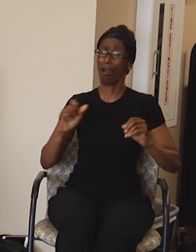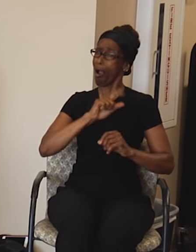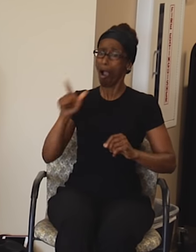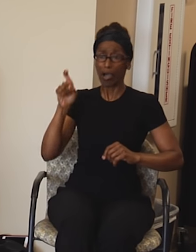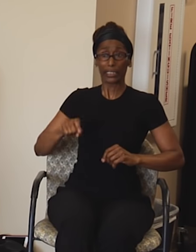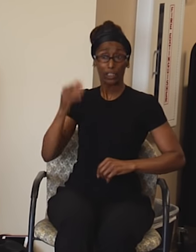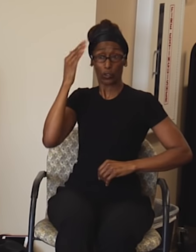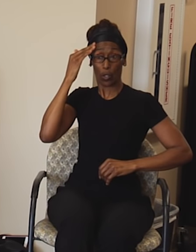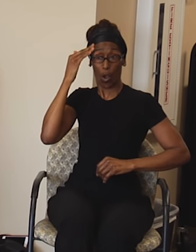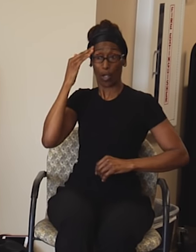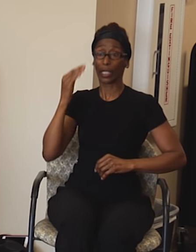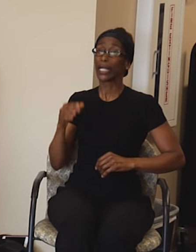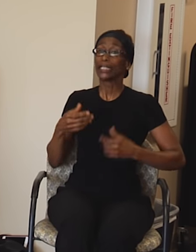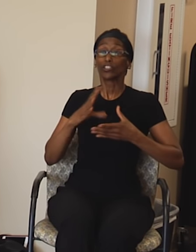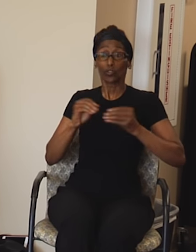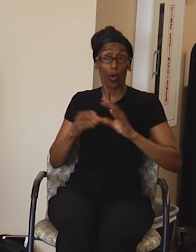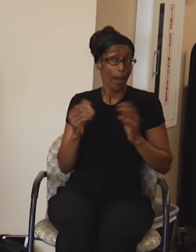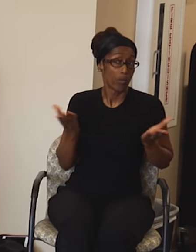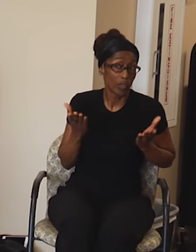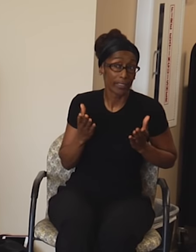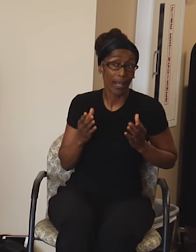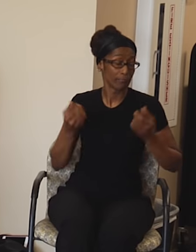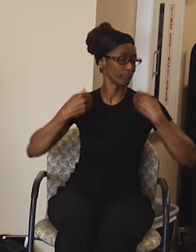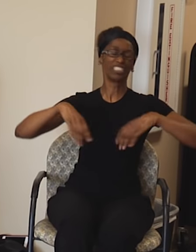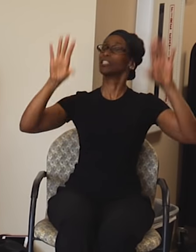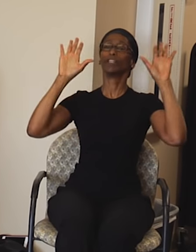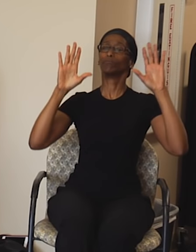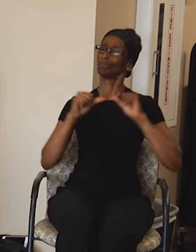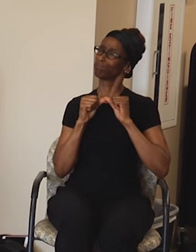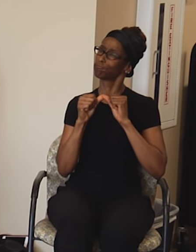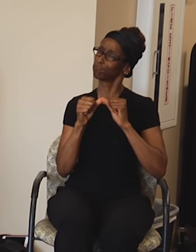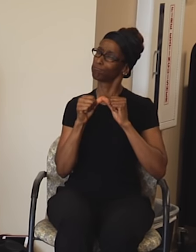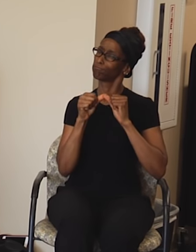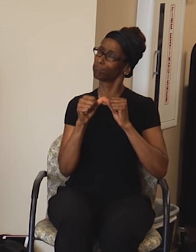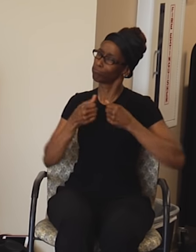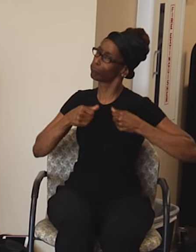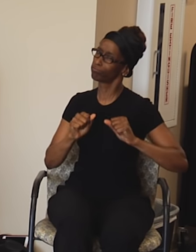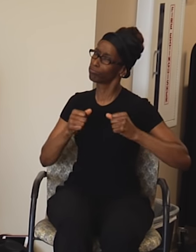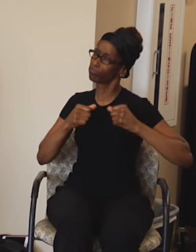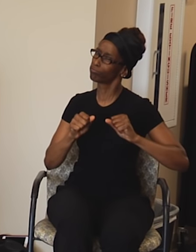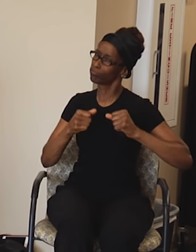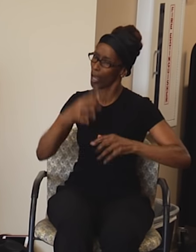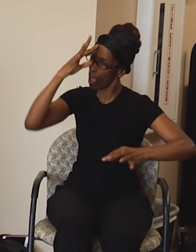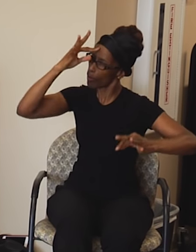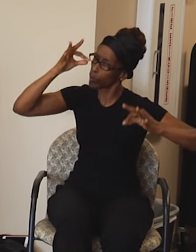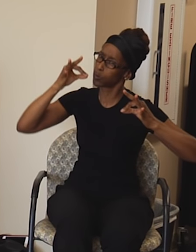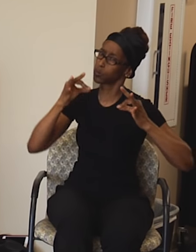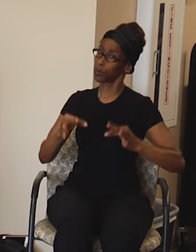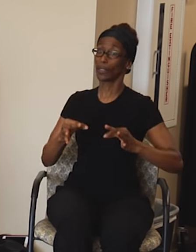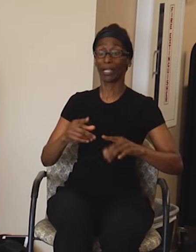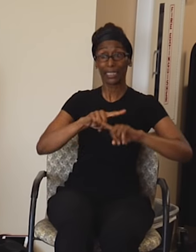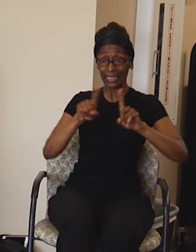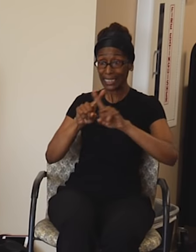a story about someone who wouldn't give up on a dream, who persevered, who used his difference to make things better for